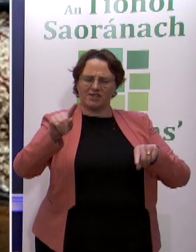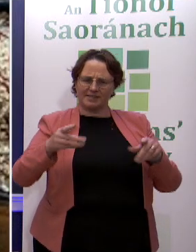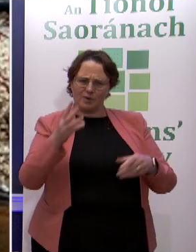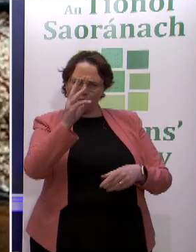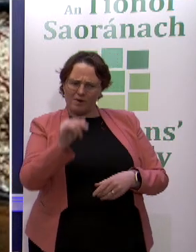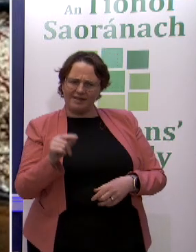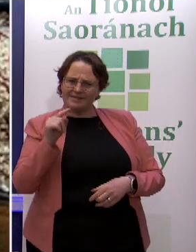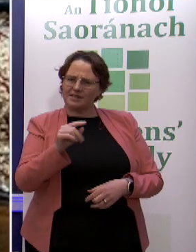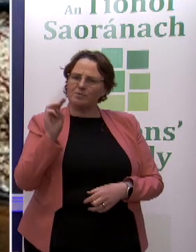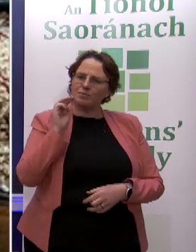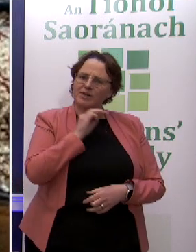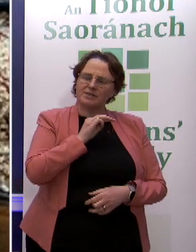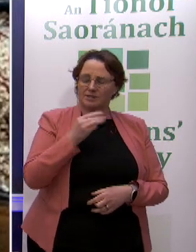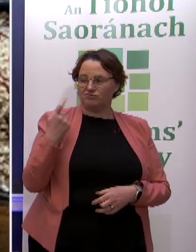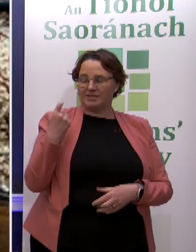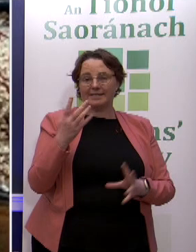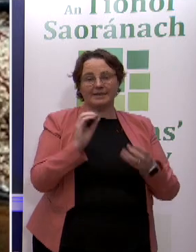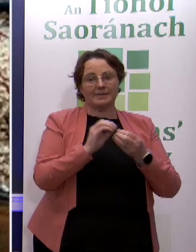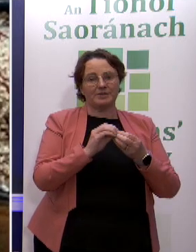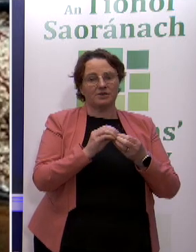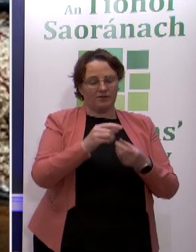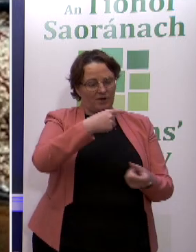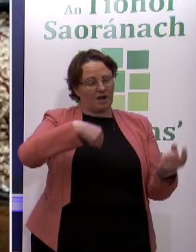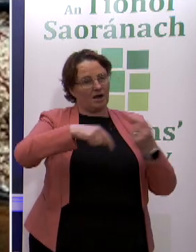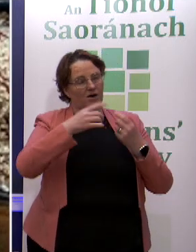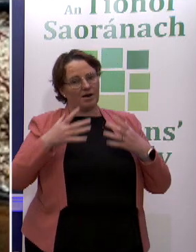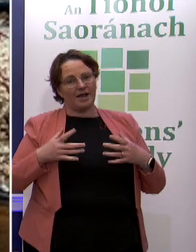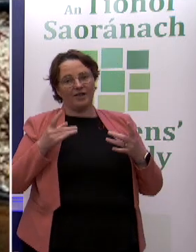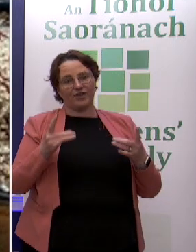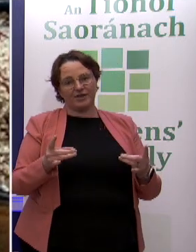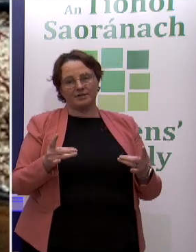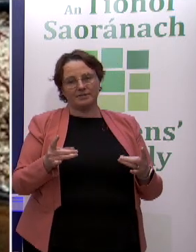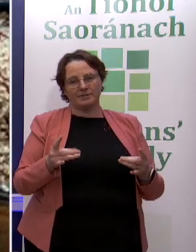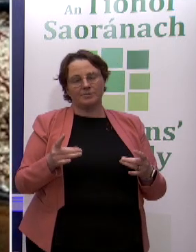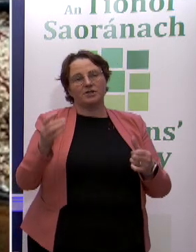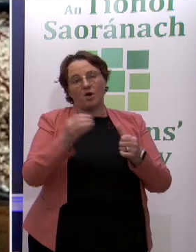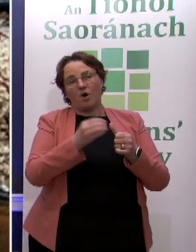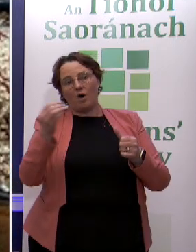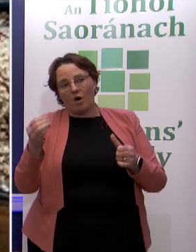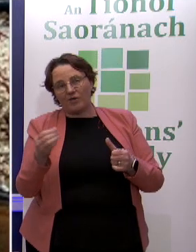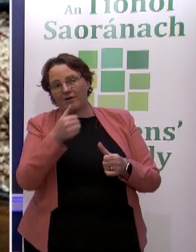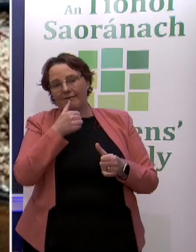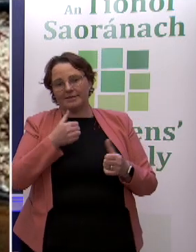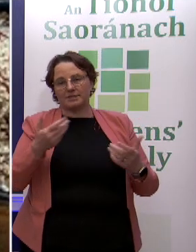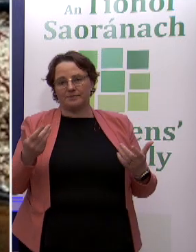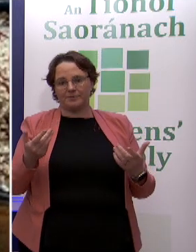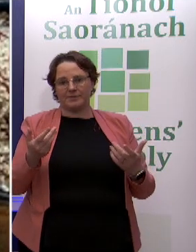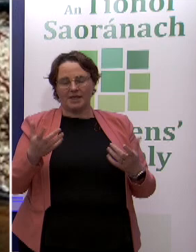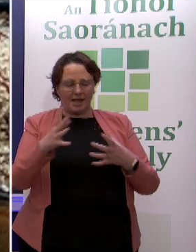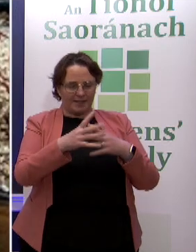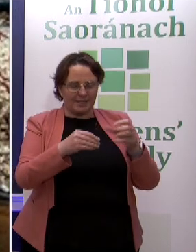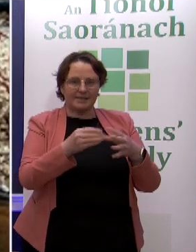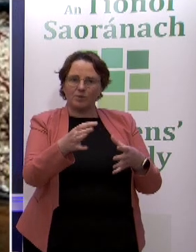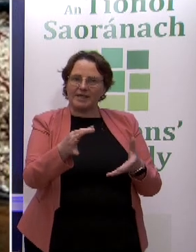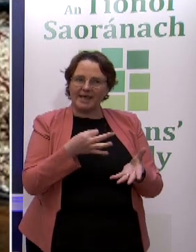is something I've just mentioned in terms of our health, but another big answer is in terms of the goods that we get